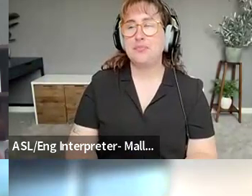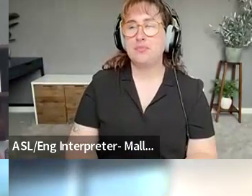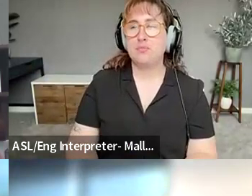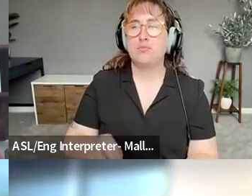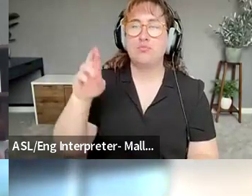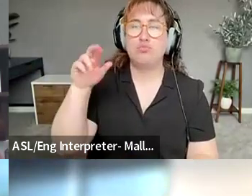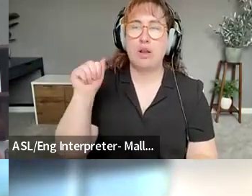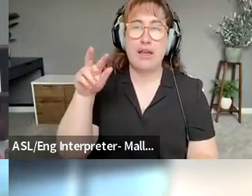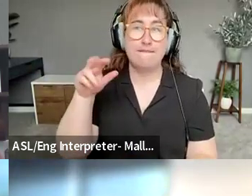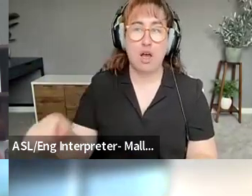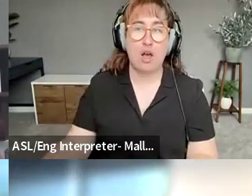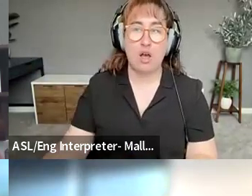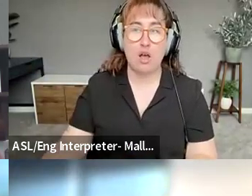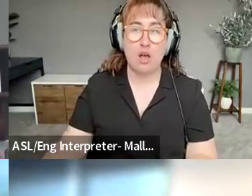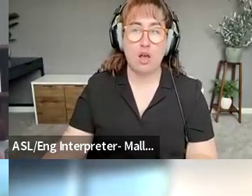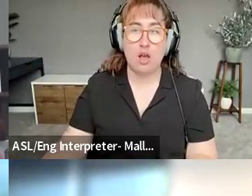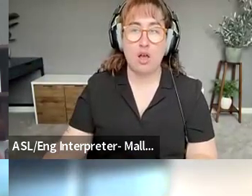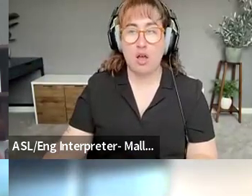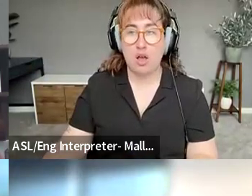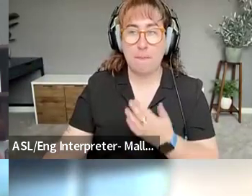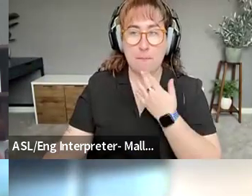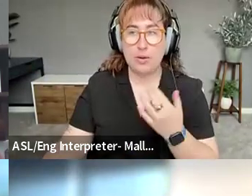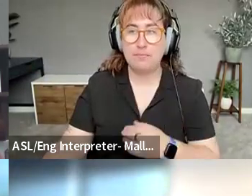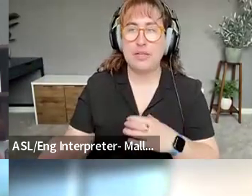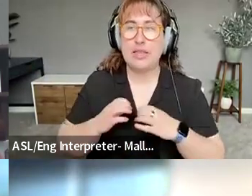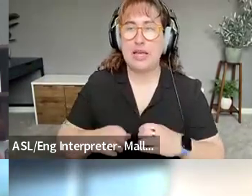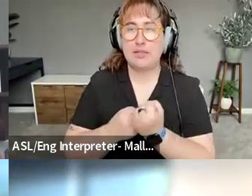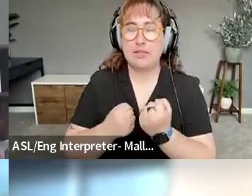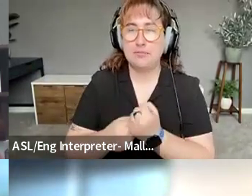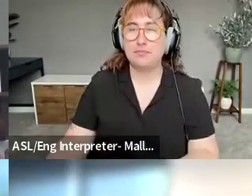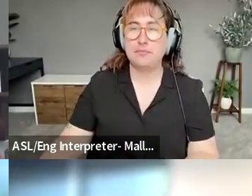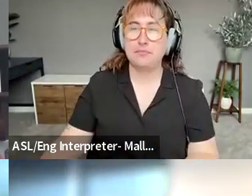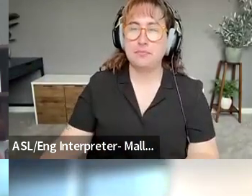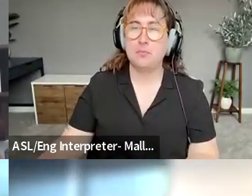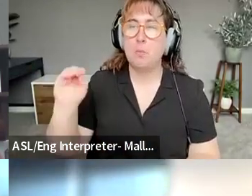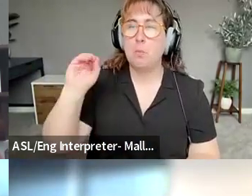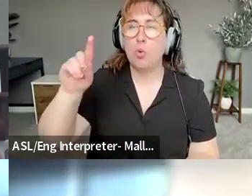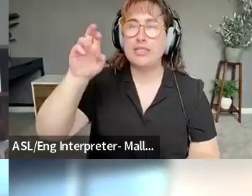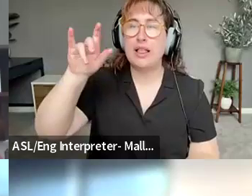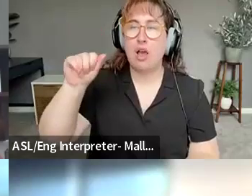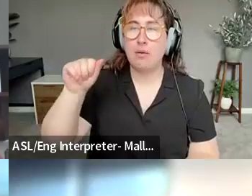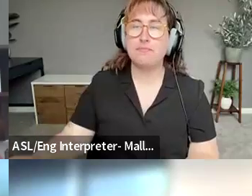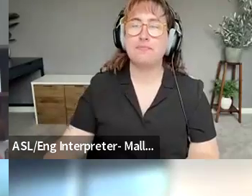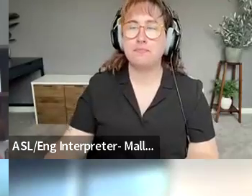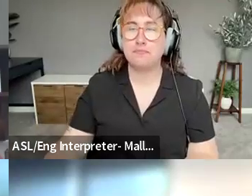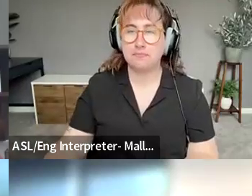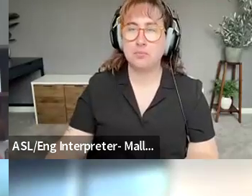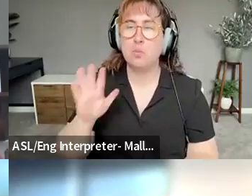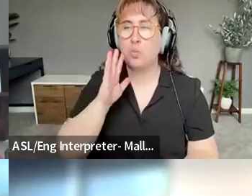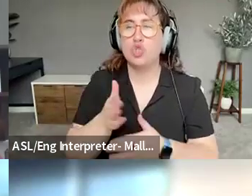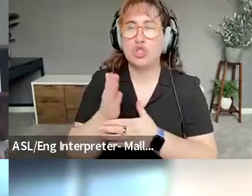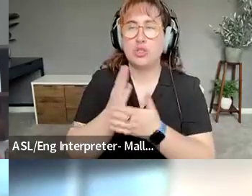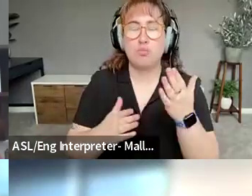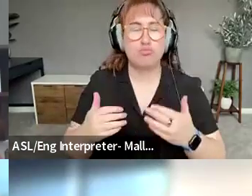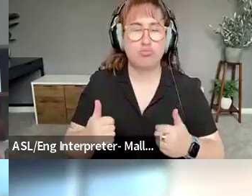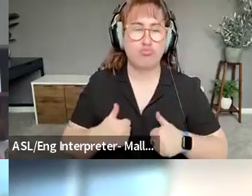Rava, one of our client advocates. Good morning, Rava. And Odelia is on with community services as well. She'll be sharing some residential